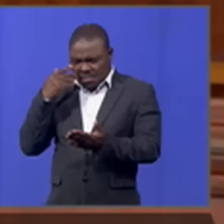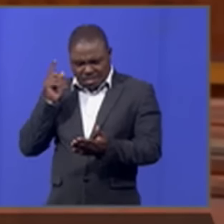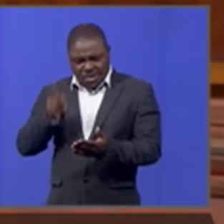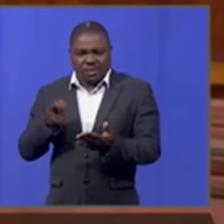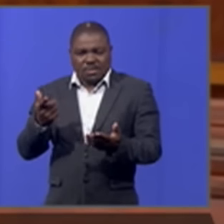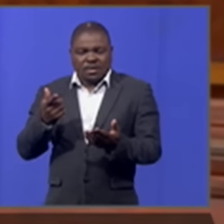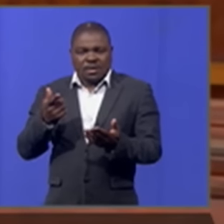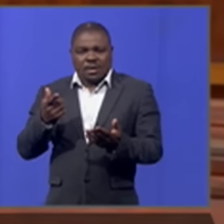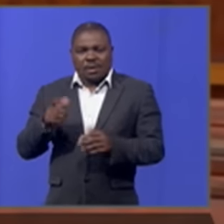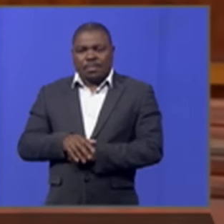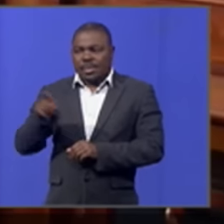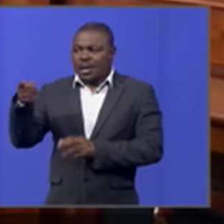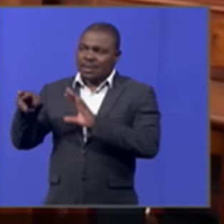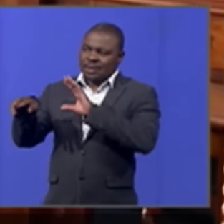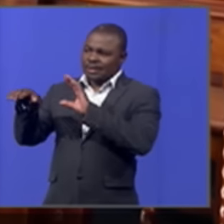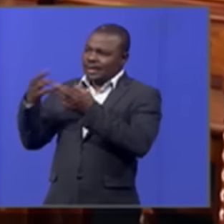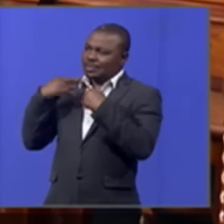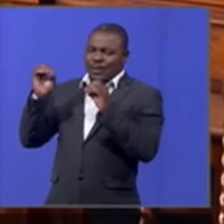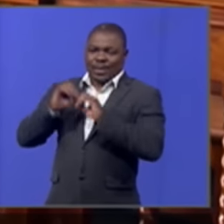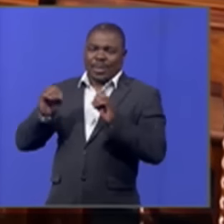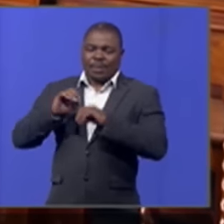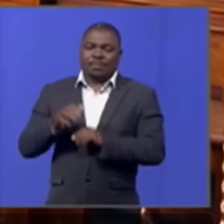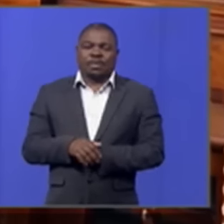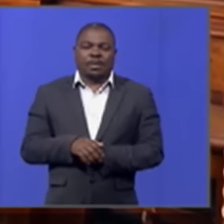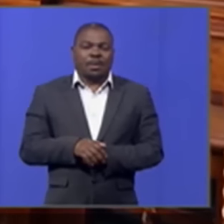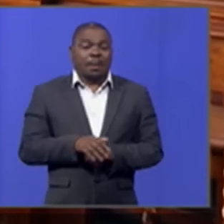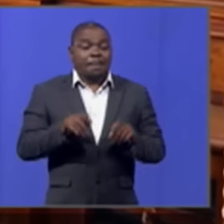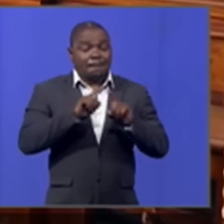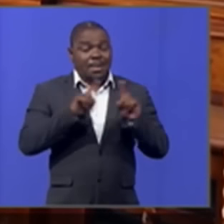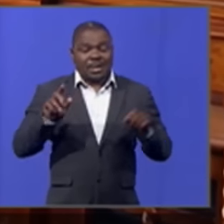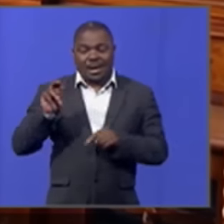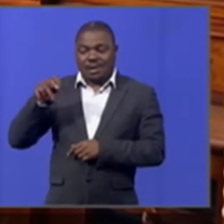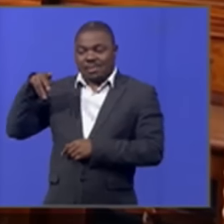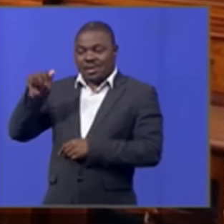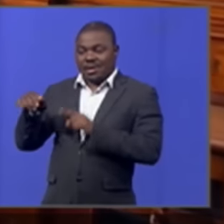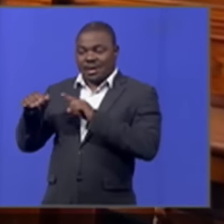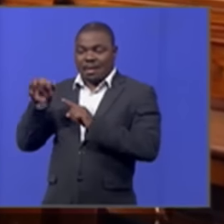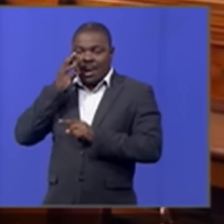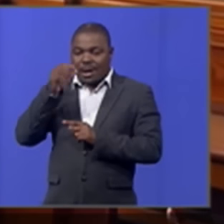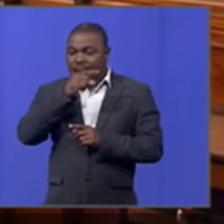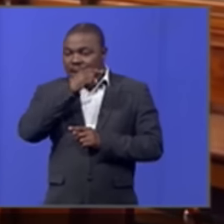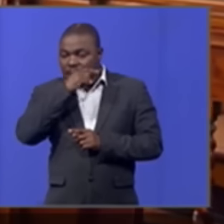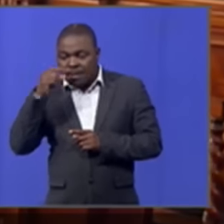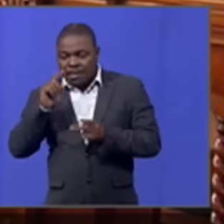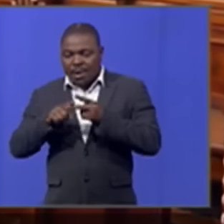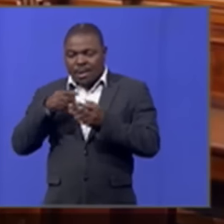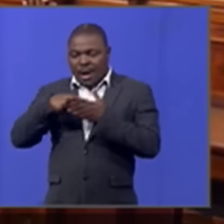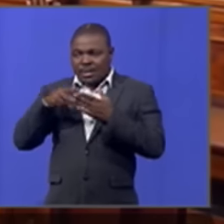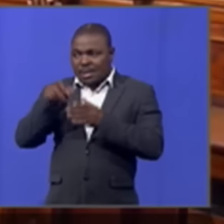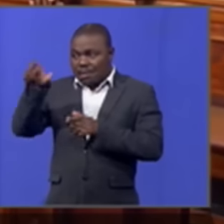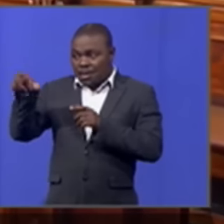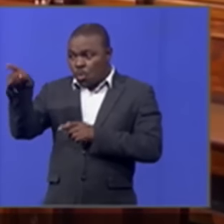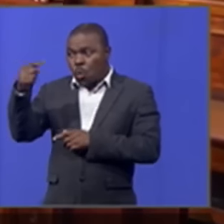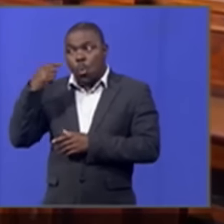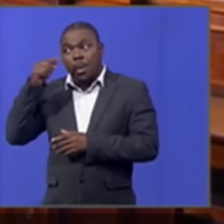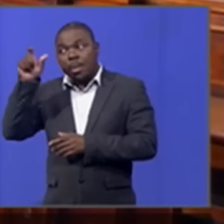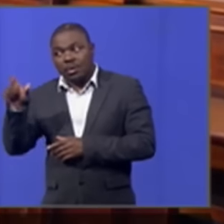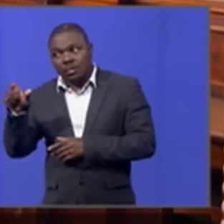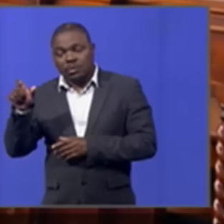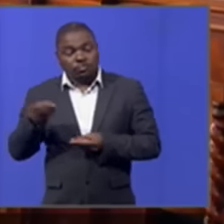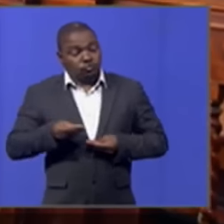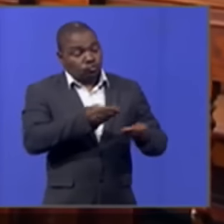particular email. They did not respond to that. Go le jalo bosekisi bo ganne gore go tlhagisiwe maina le diaterese tsa dipaki ka ntlha ya